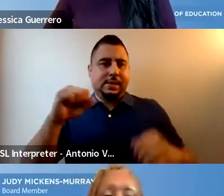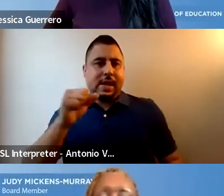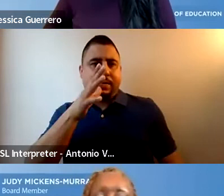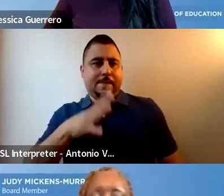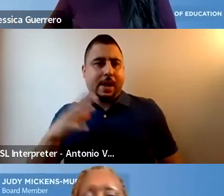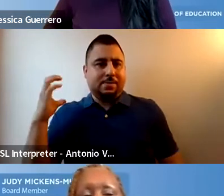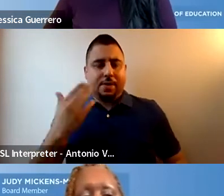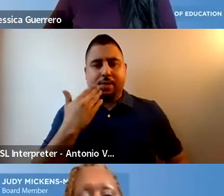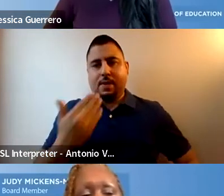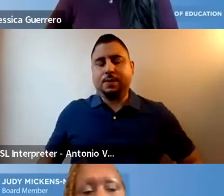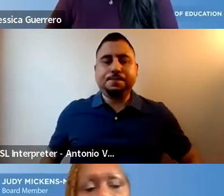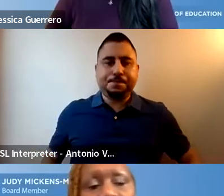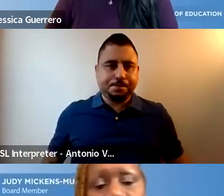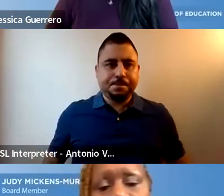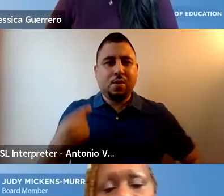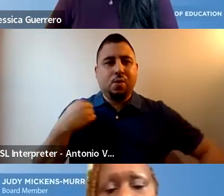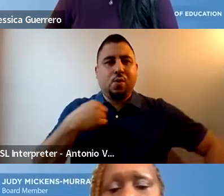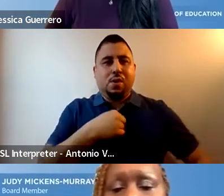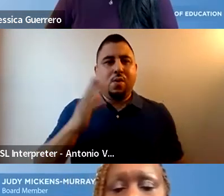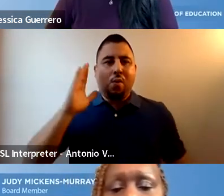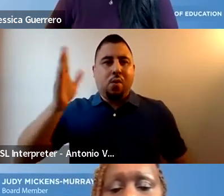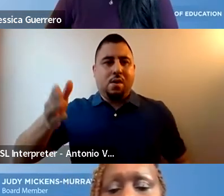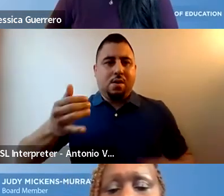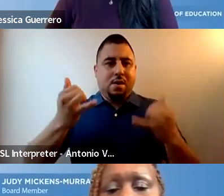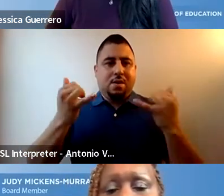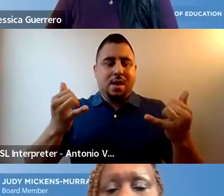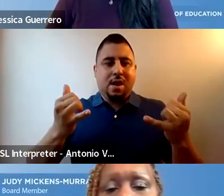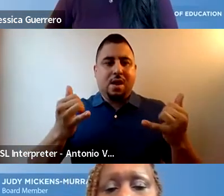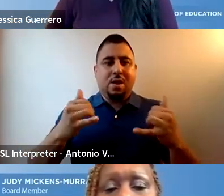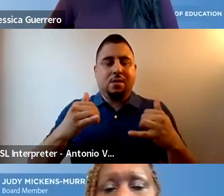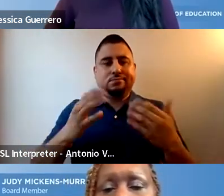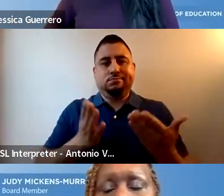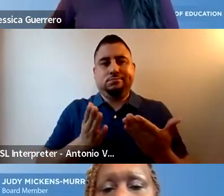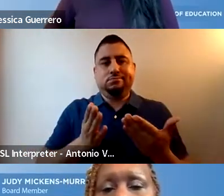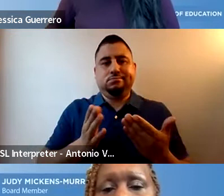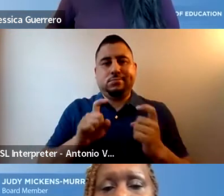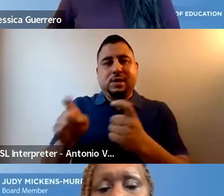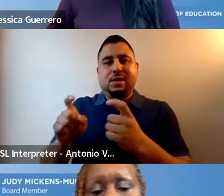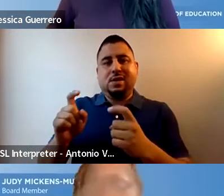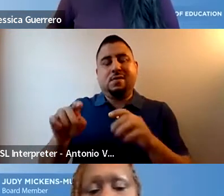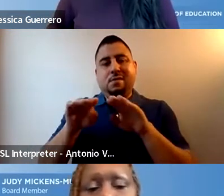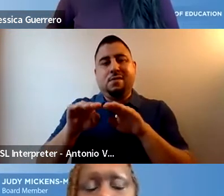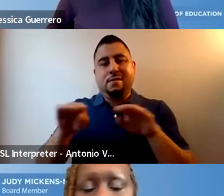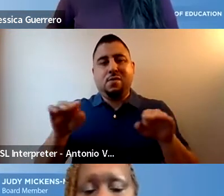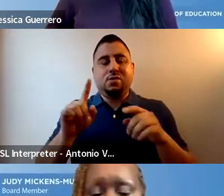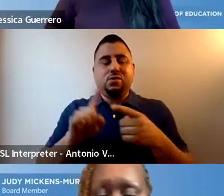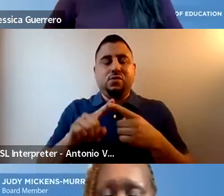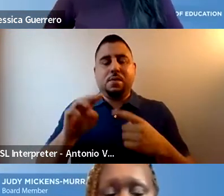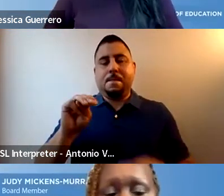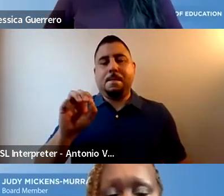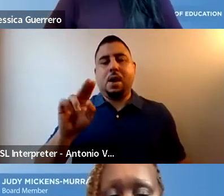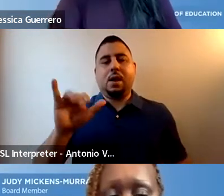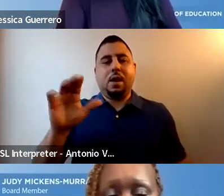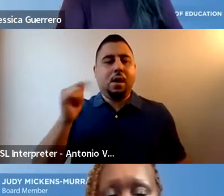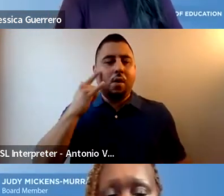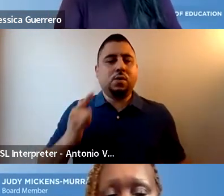you. We will now yield the floor to Dr. Monica Golson, our Chief Executive Officer, to